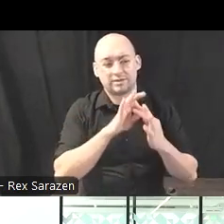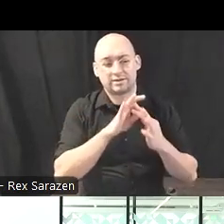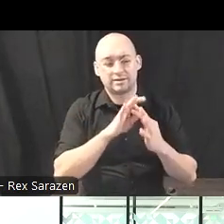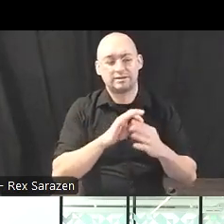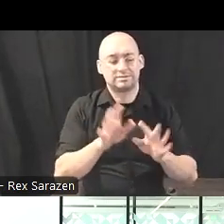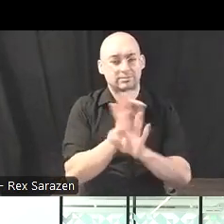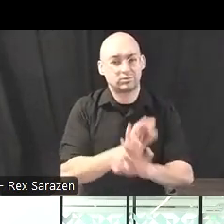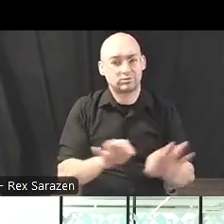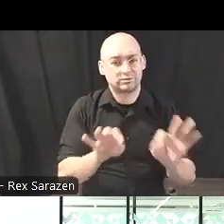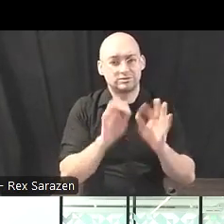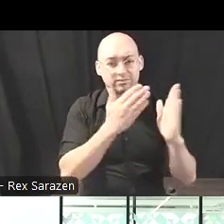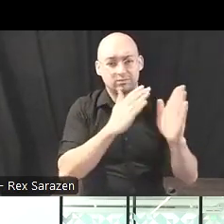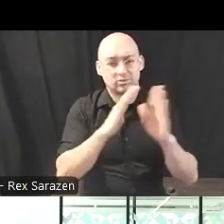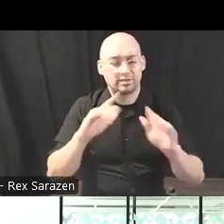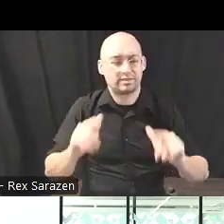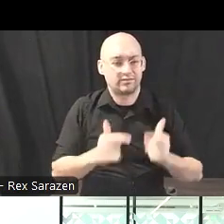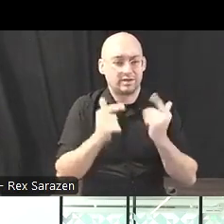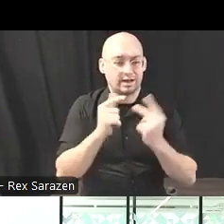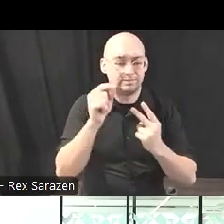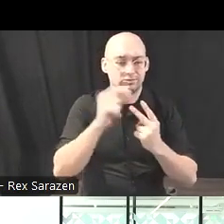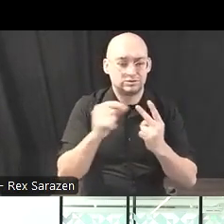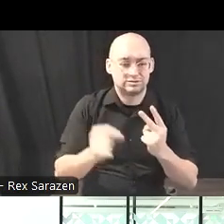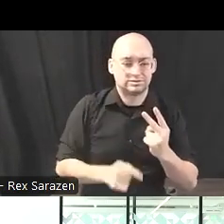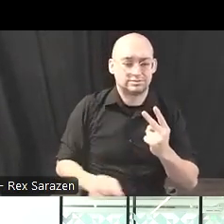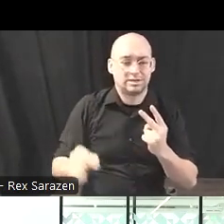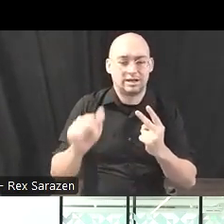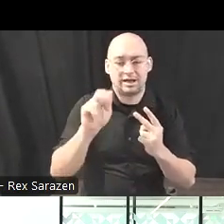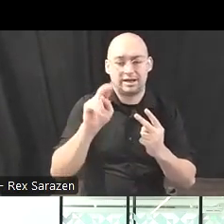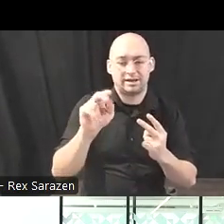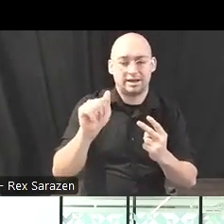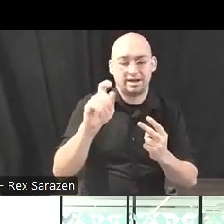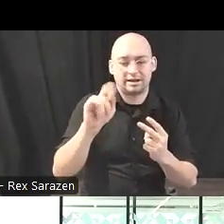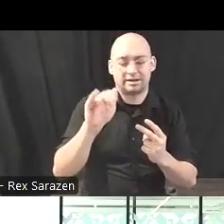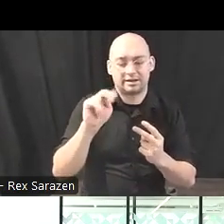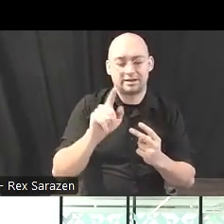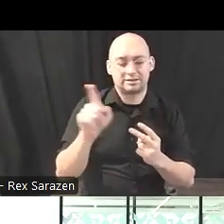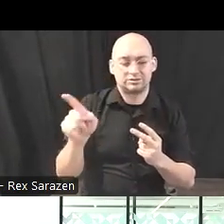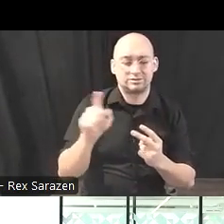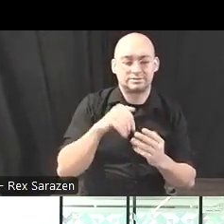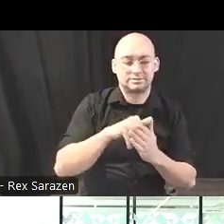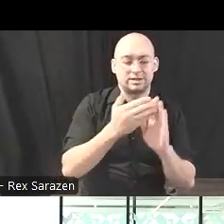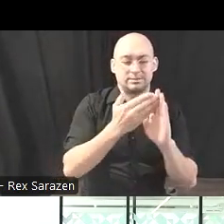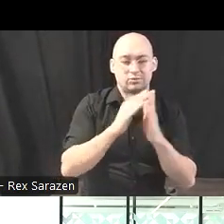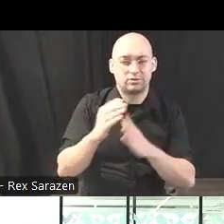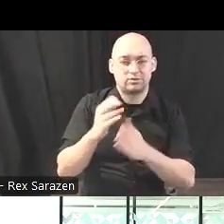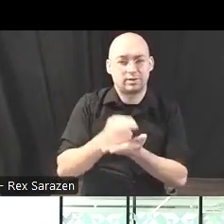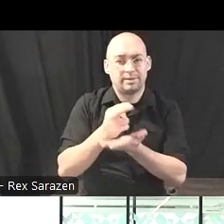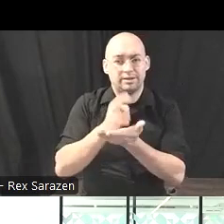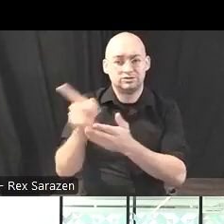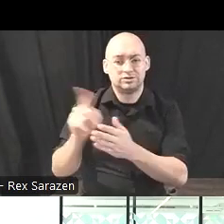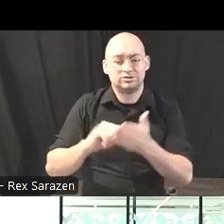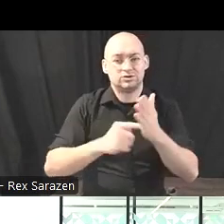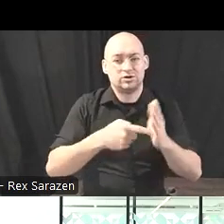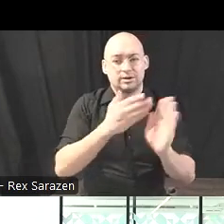of community living options, Anna Acton, when she was at the Department of Rehabilitation, launched the Community Living Fund,